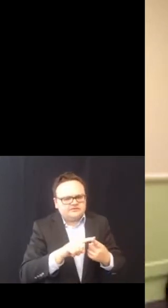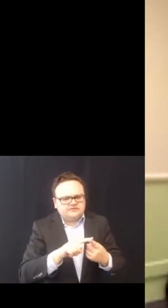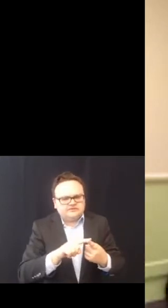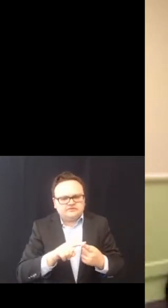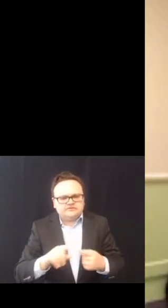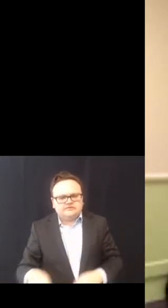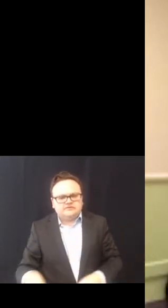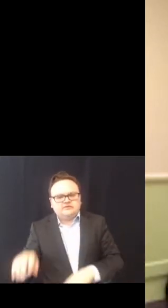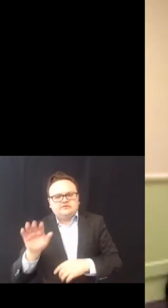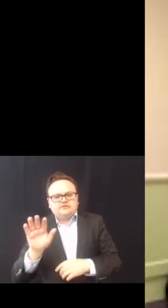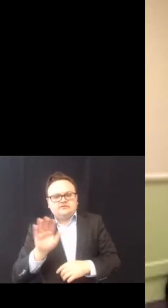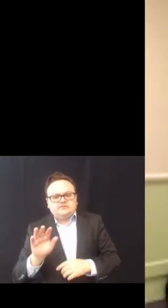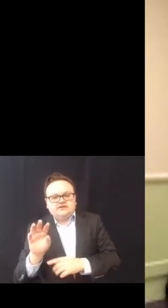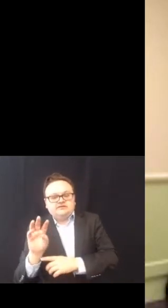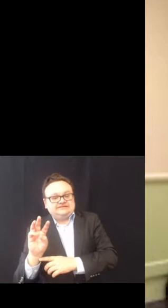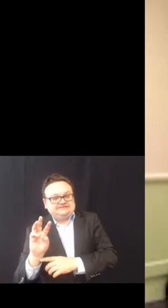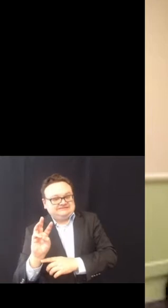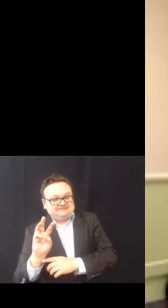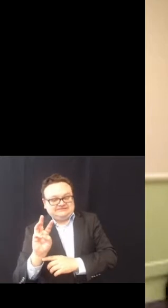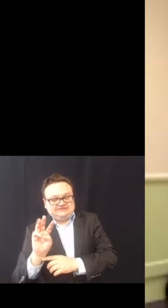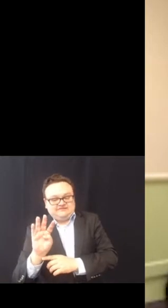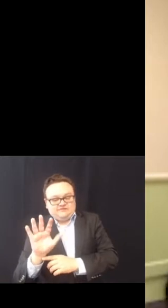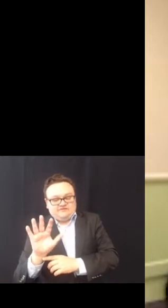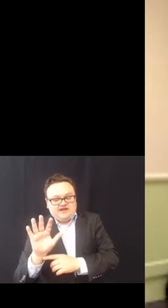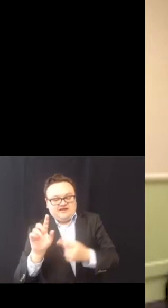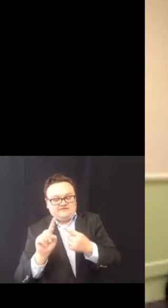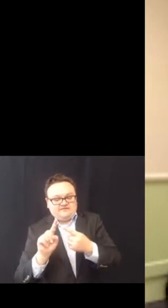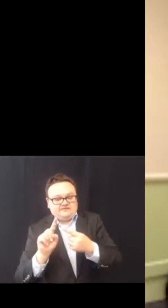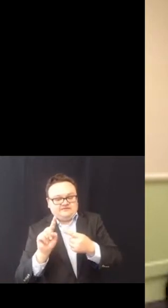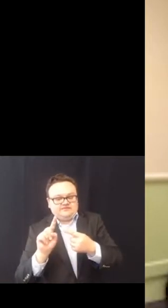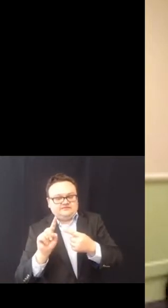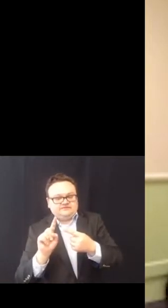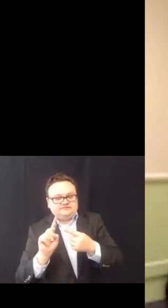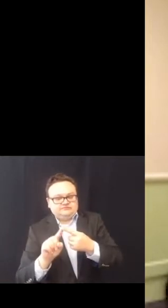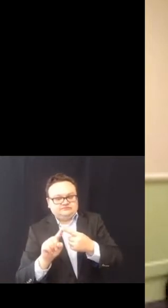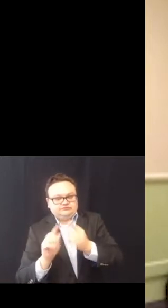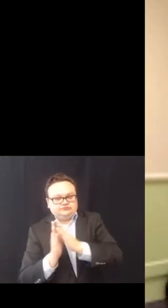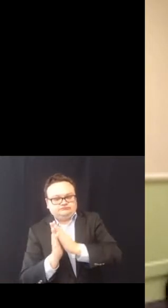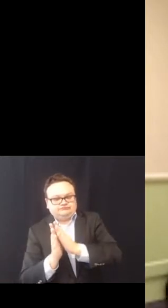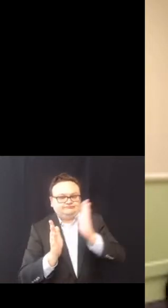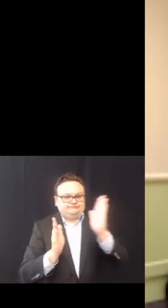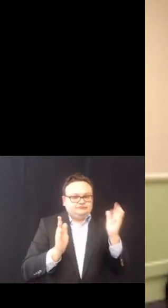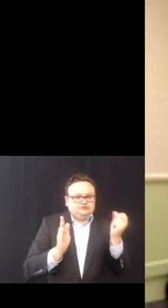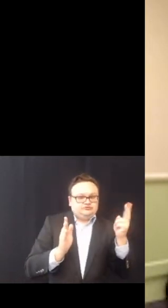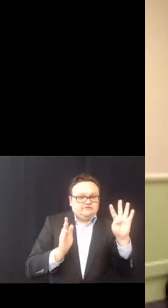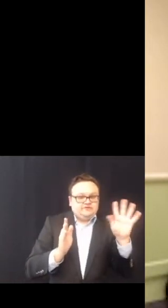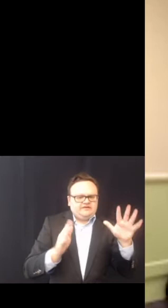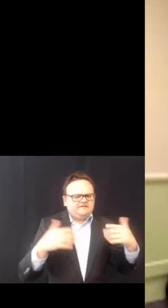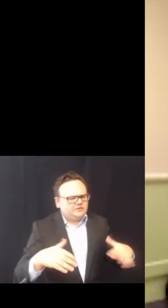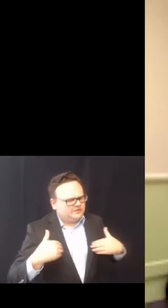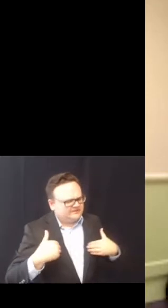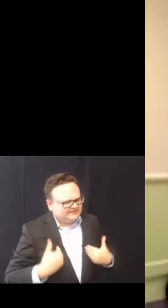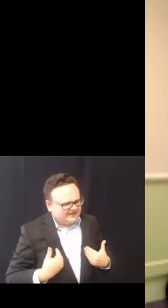6:45 and 12:45. You work at 6:45 in the morning? Mm-hmm. Ooh, you must be tired. Yeah. So how many hours a week are you working? 30 hours.